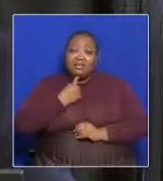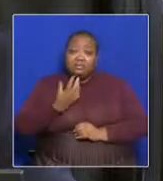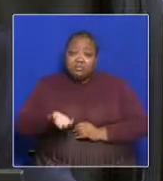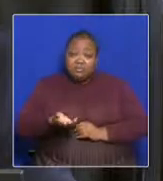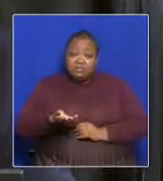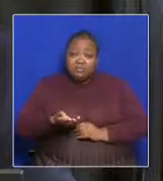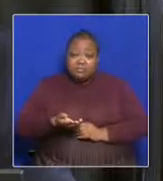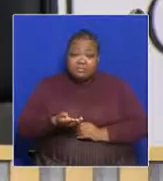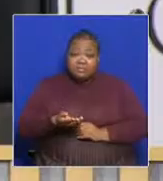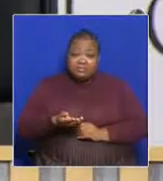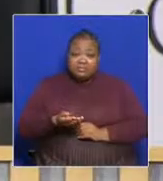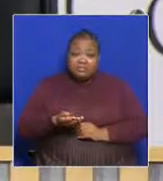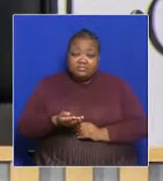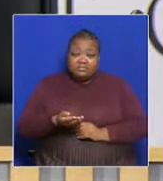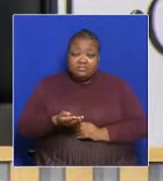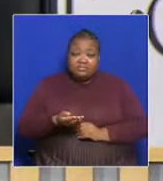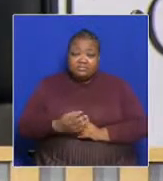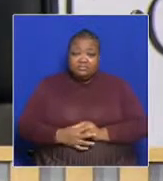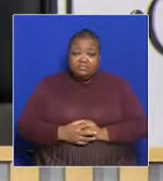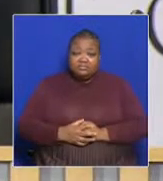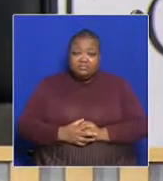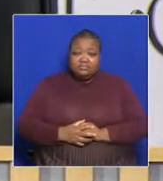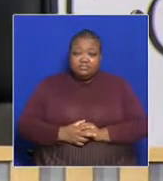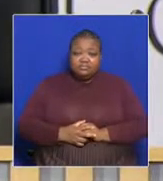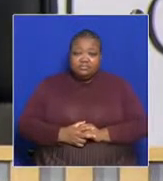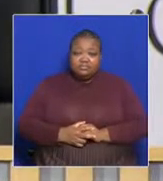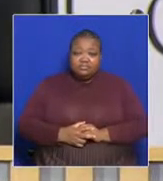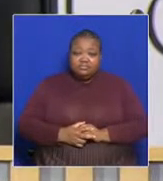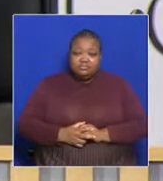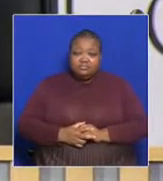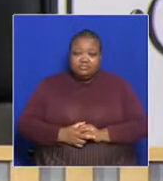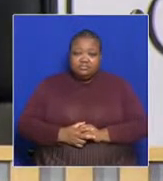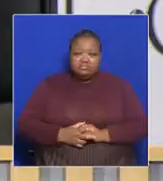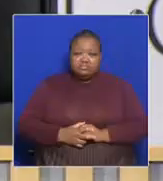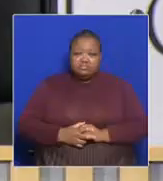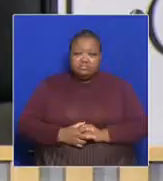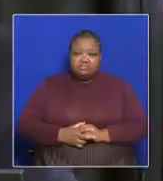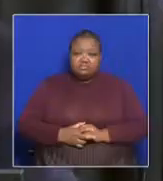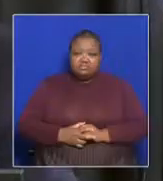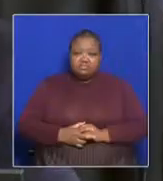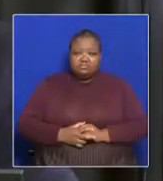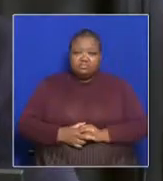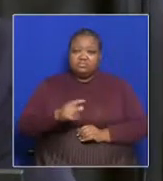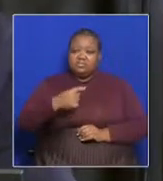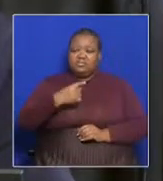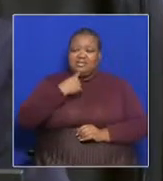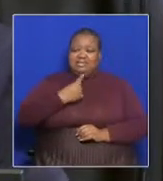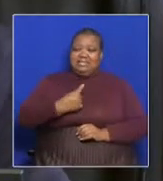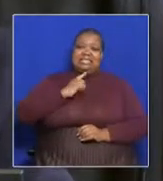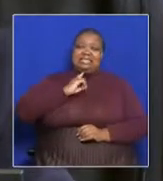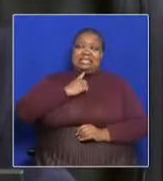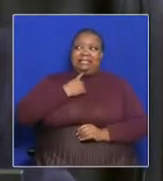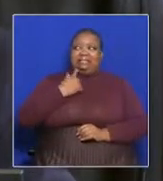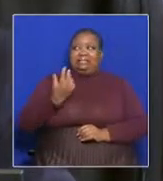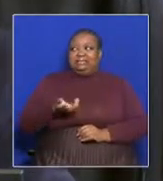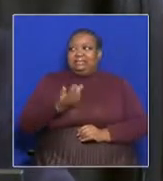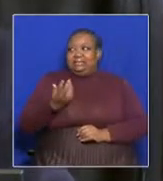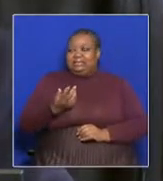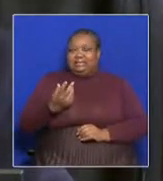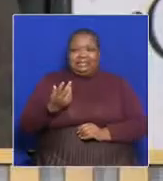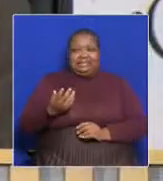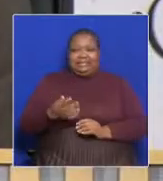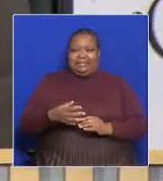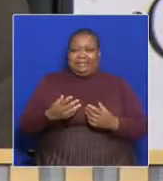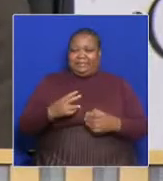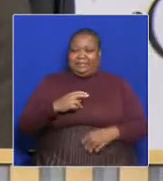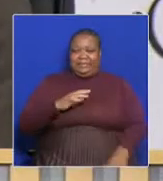Is that not a lie then? It sounds, when you say it like that, it sounds a little harsher than...